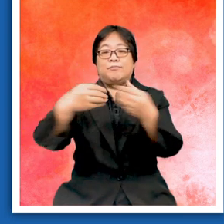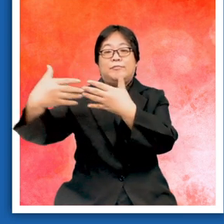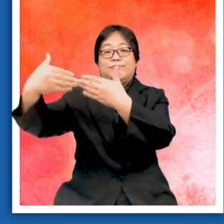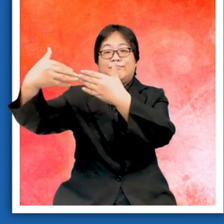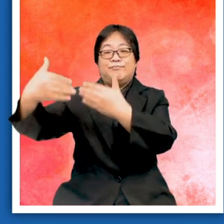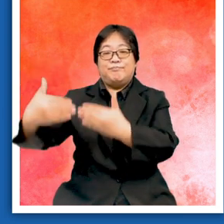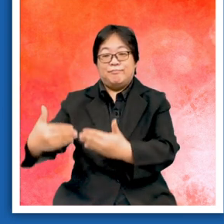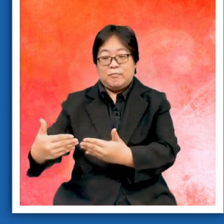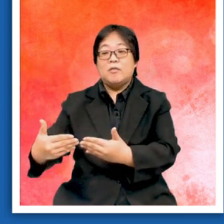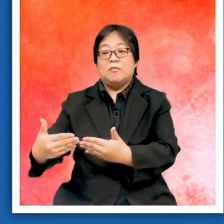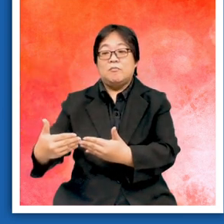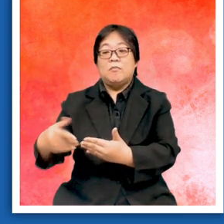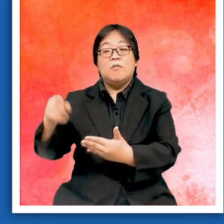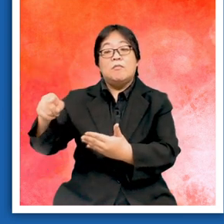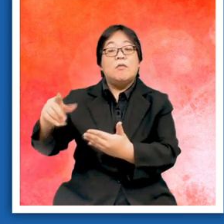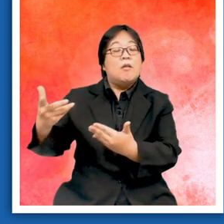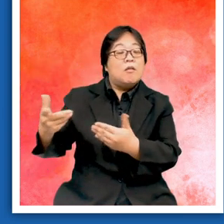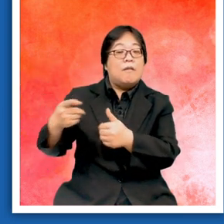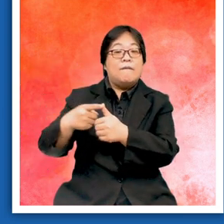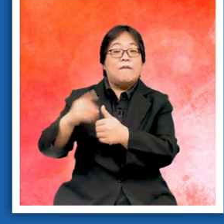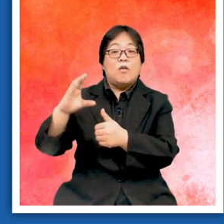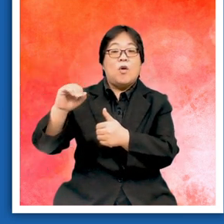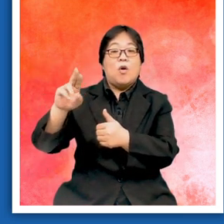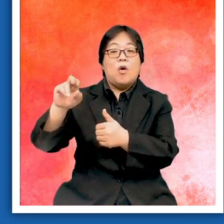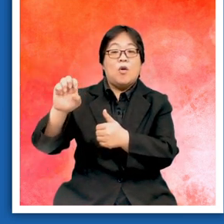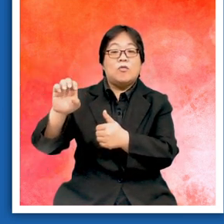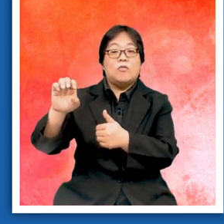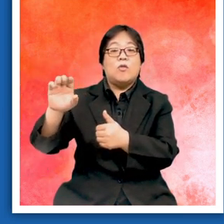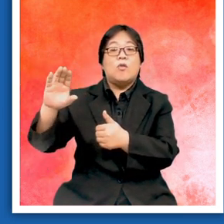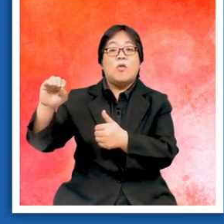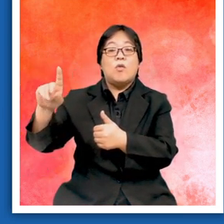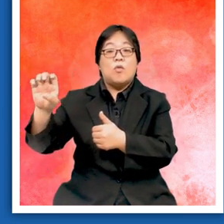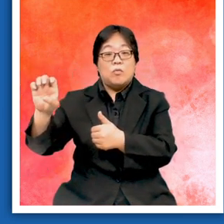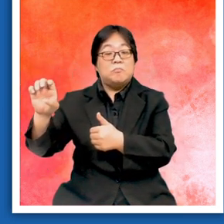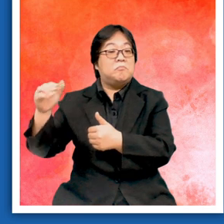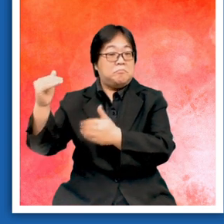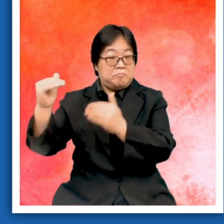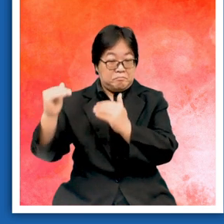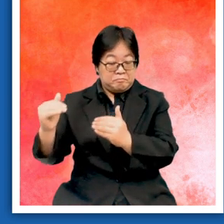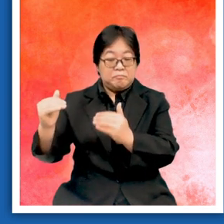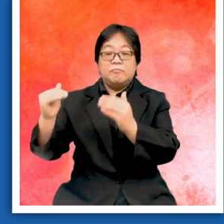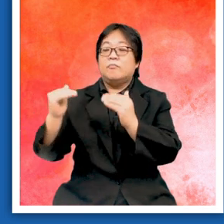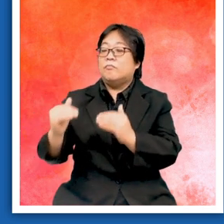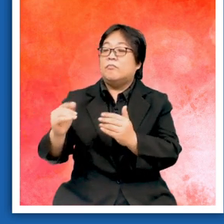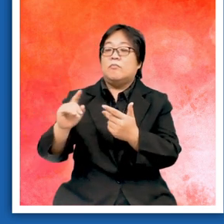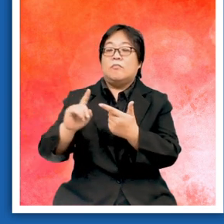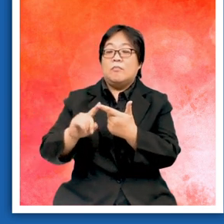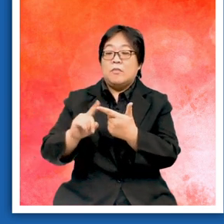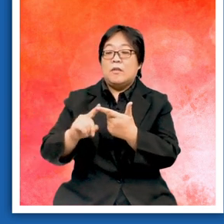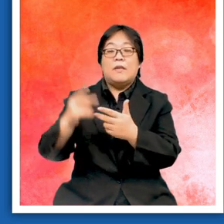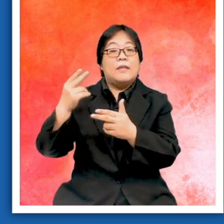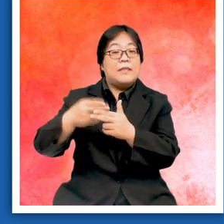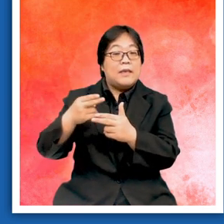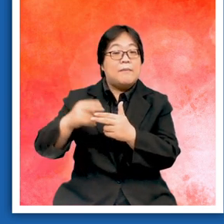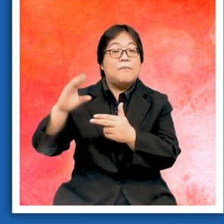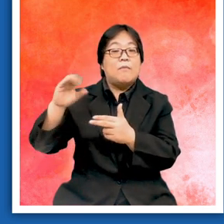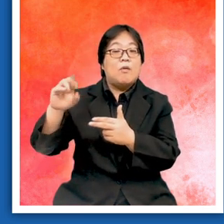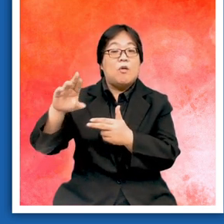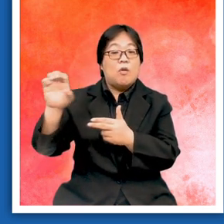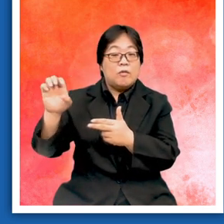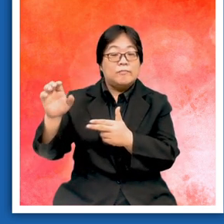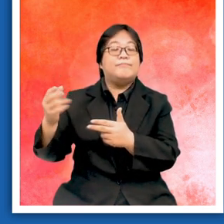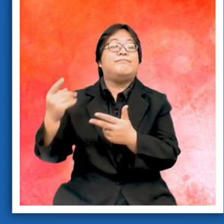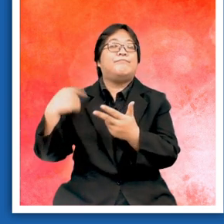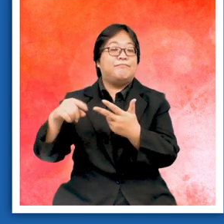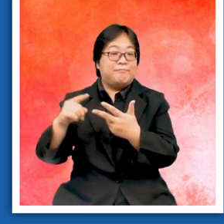and then it begins with the course code. At the front is your course code, and then followed by the name of the course. And